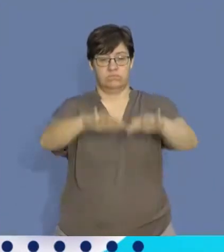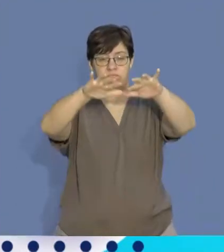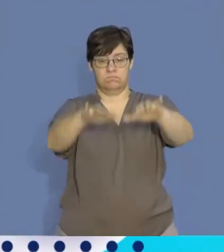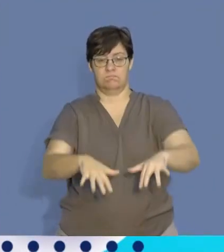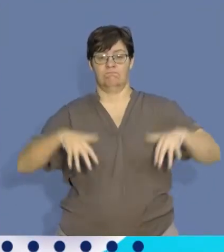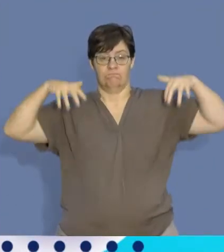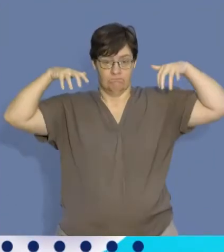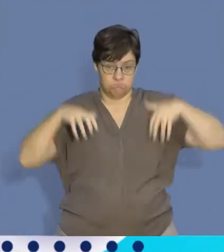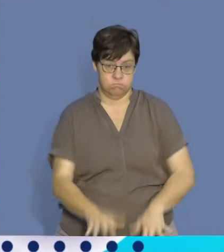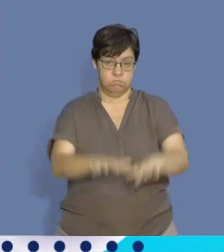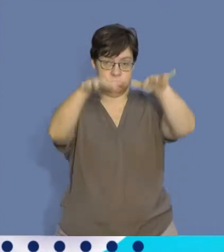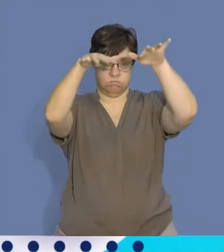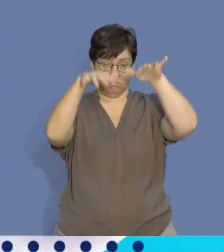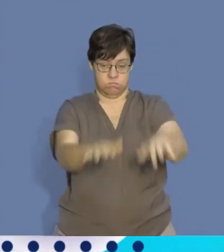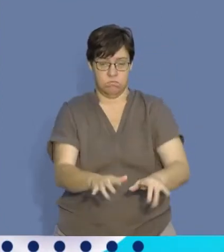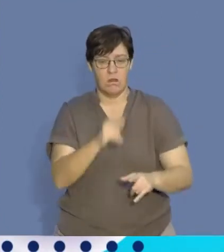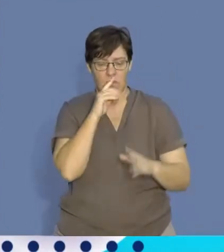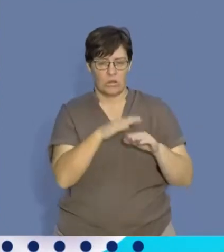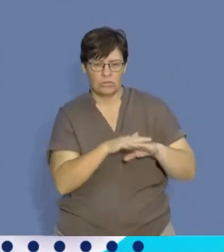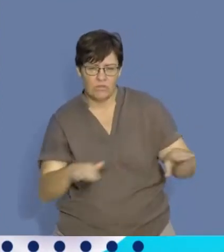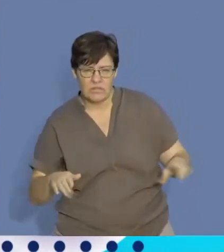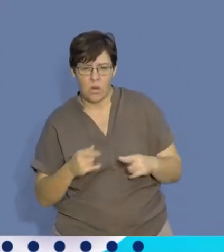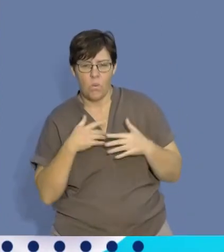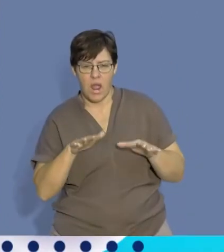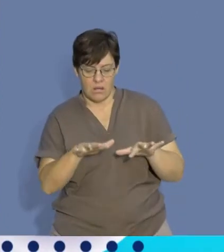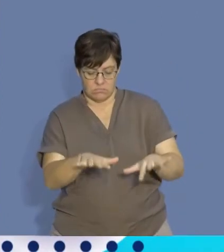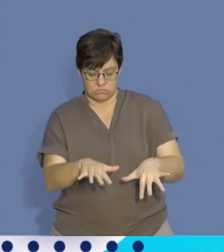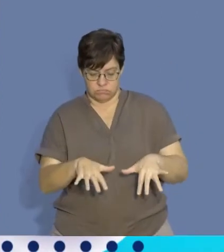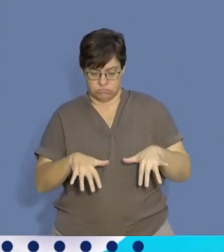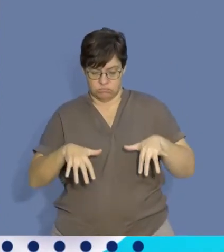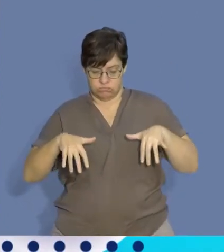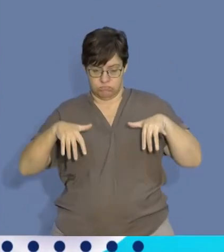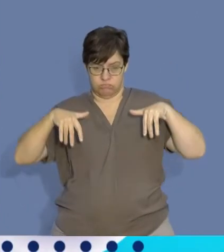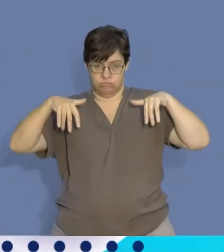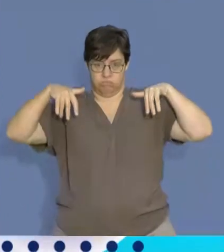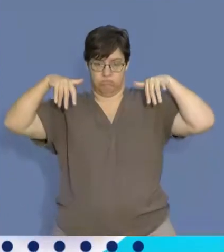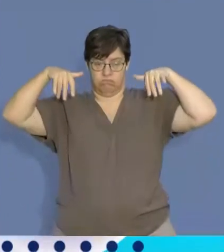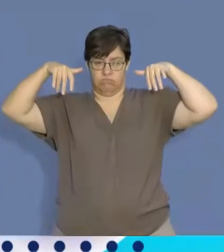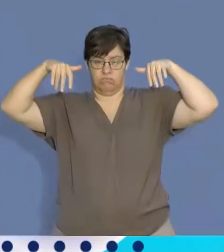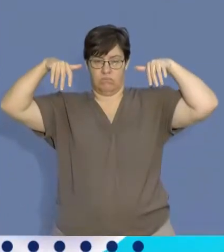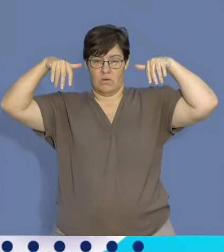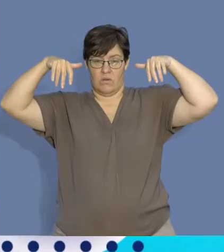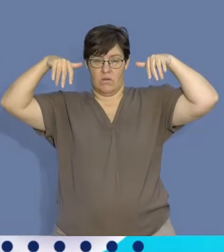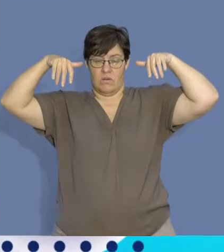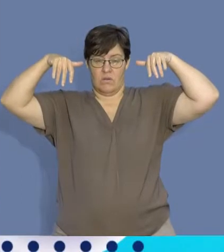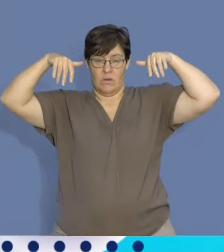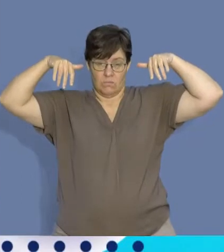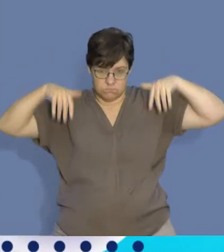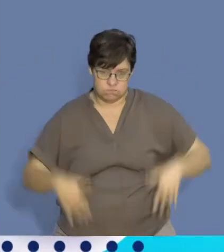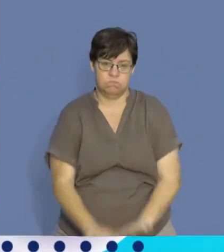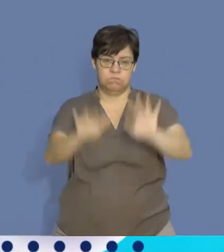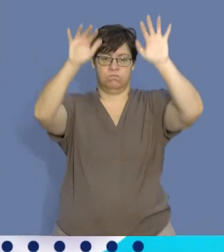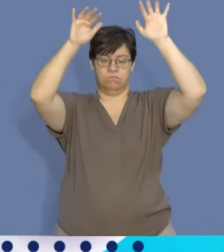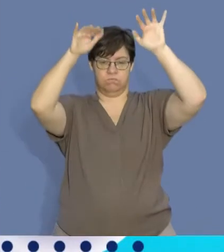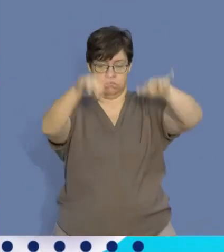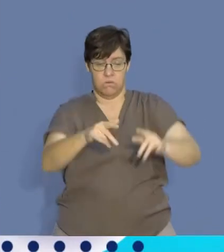look at surfers, they wait for a wave that gets really high. They want a wave with a high amplitude.